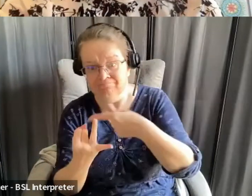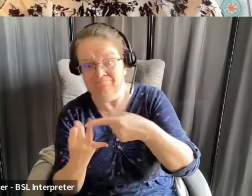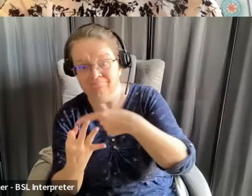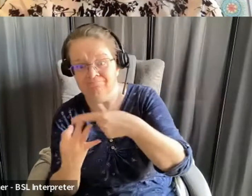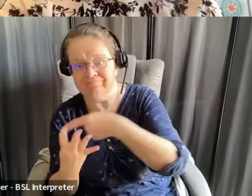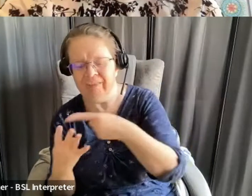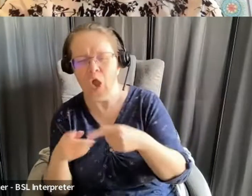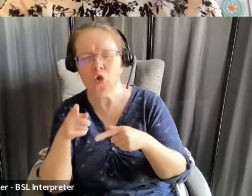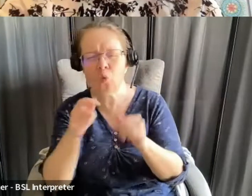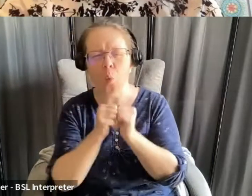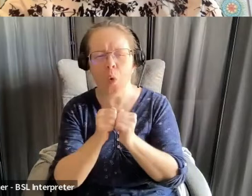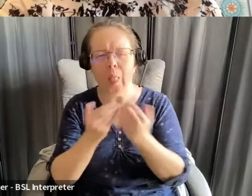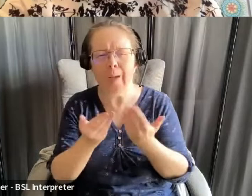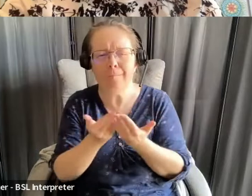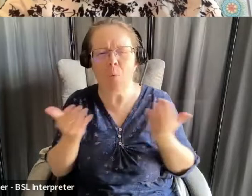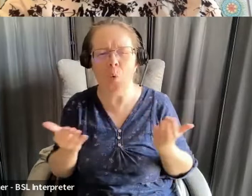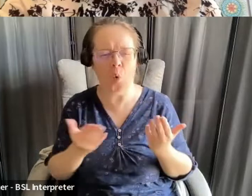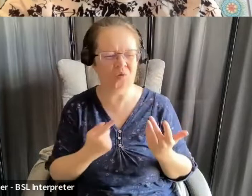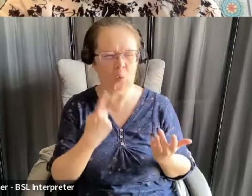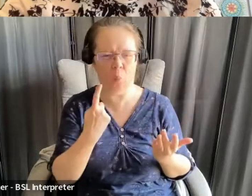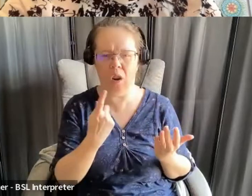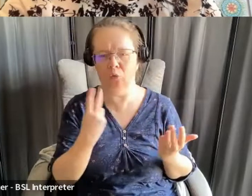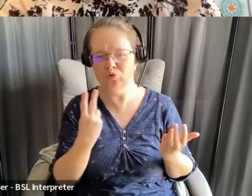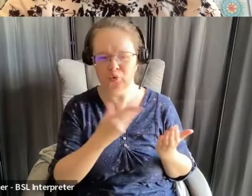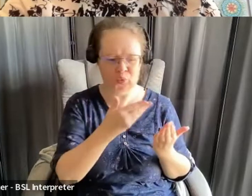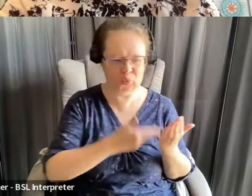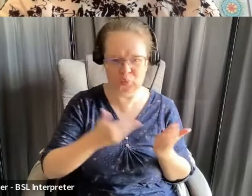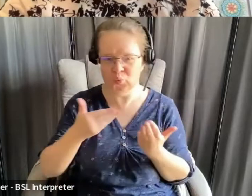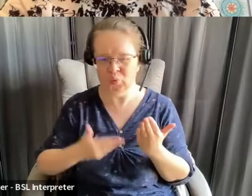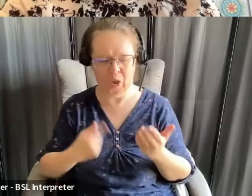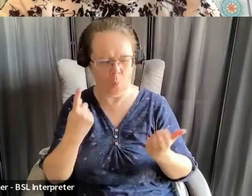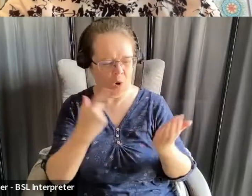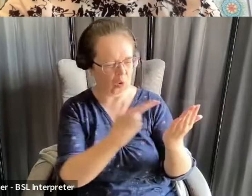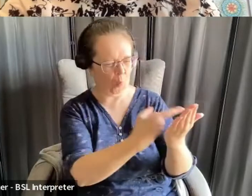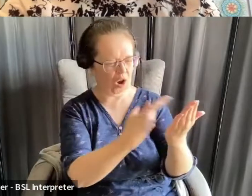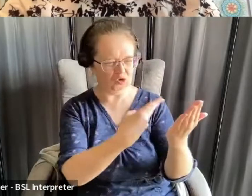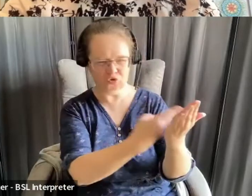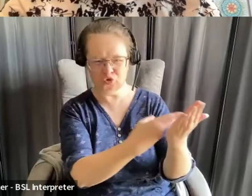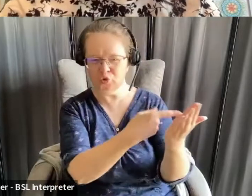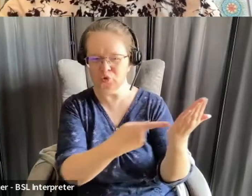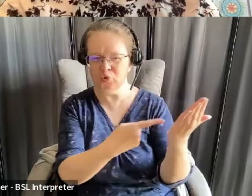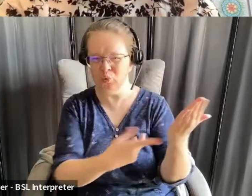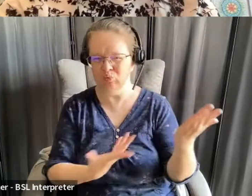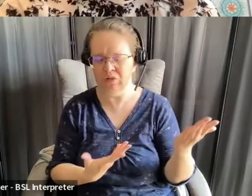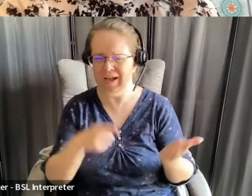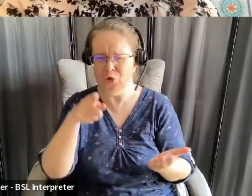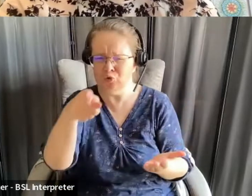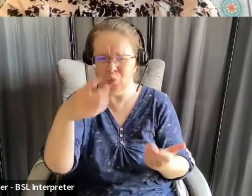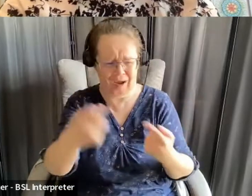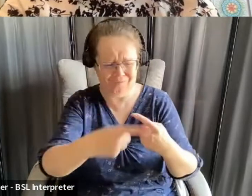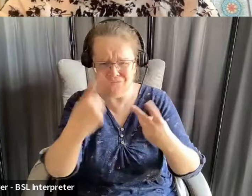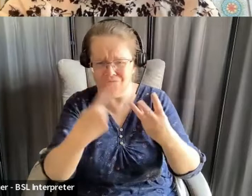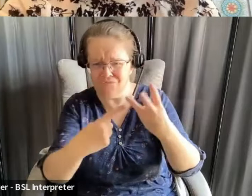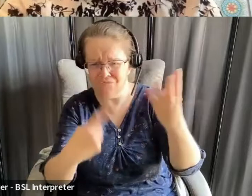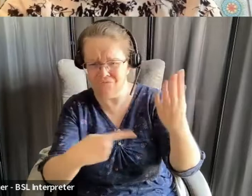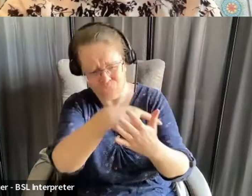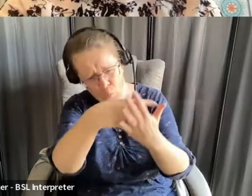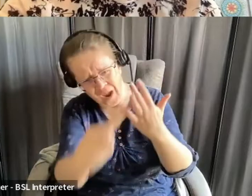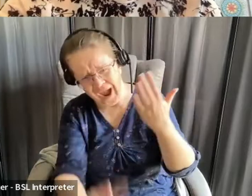more than one or two things, right? There's so much more going on with you, and so much